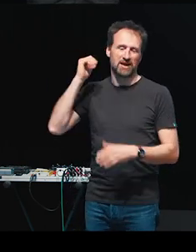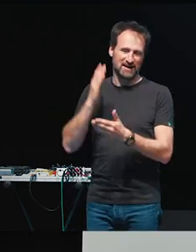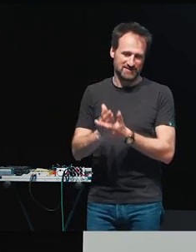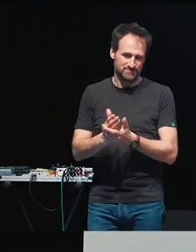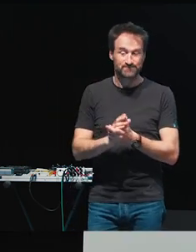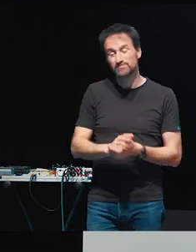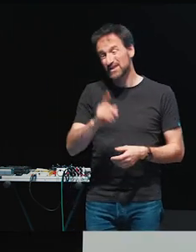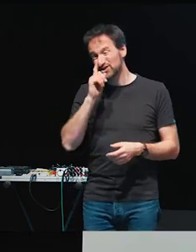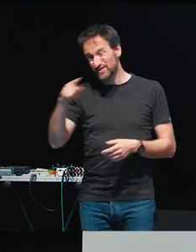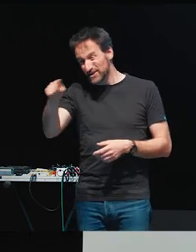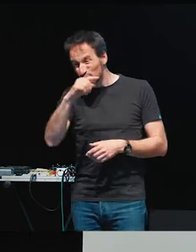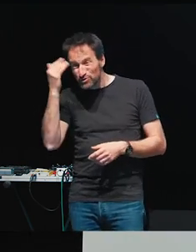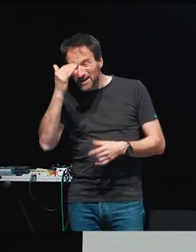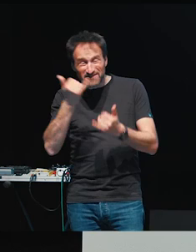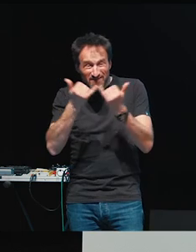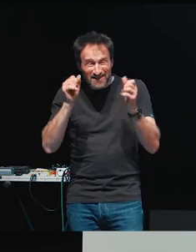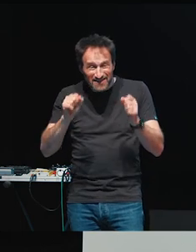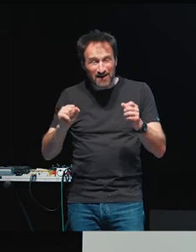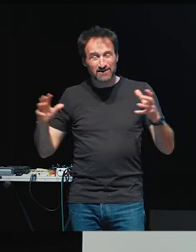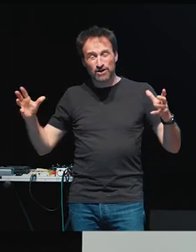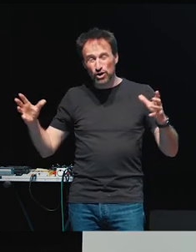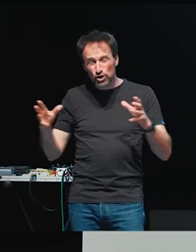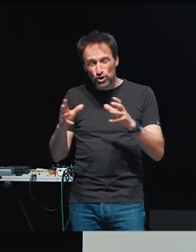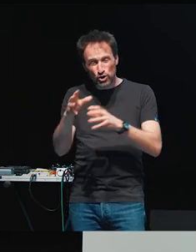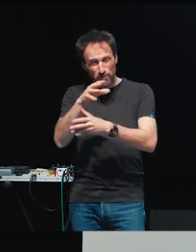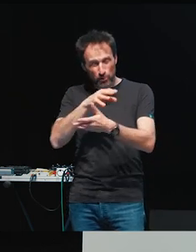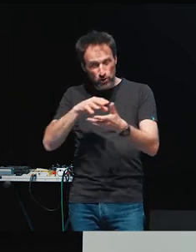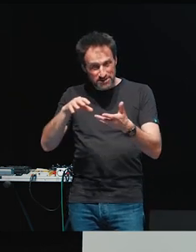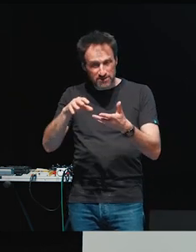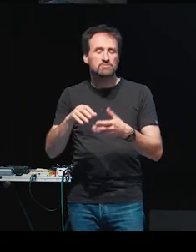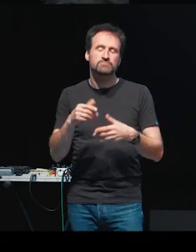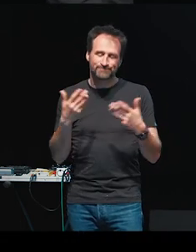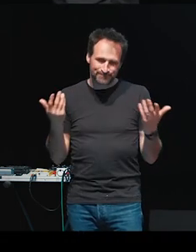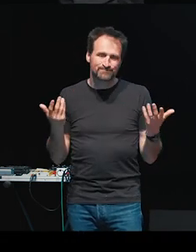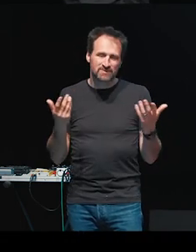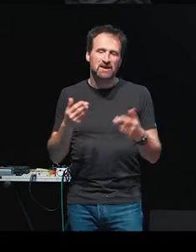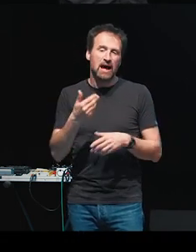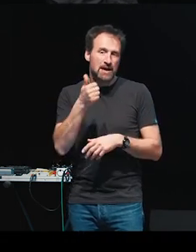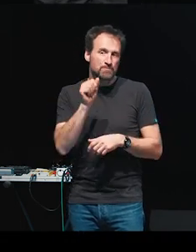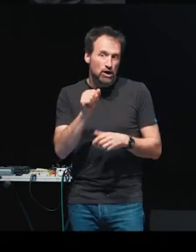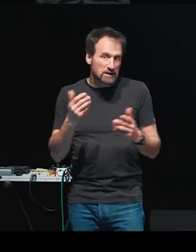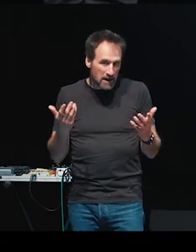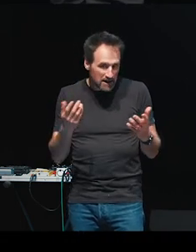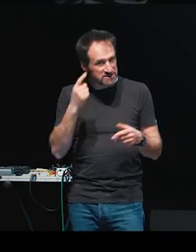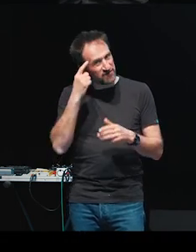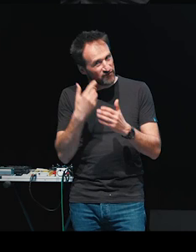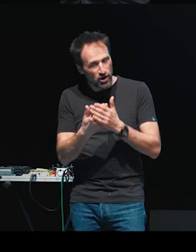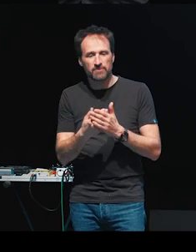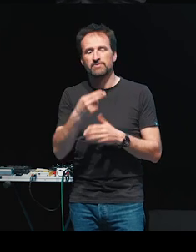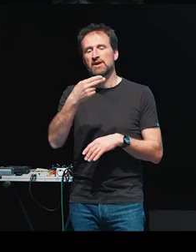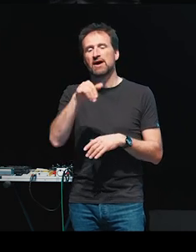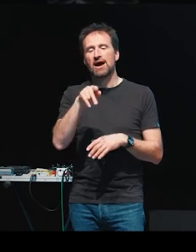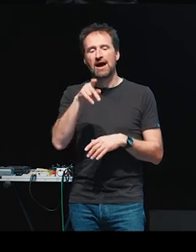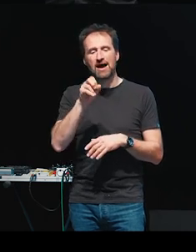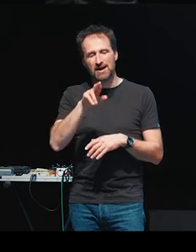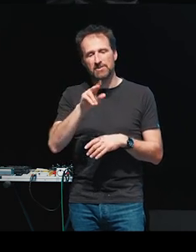everything, one very simple approach might be using hyperlinks. Hyperlinks are quite